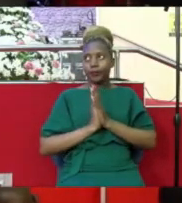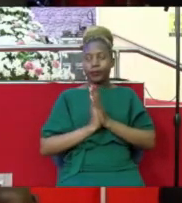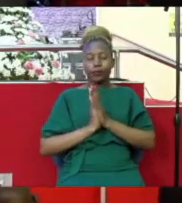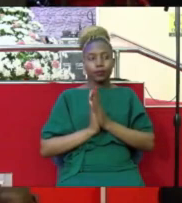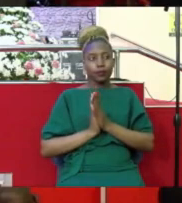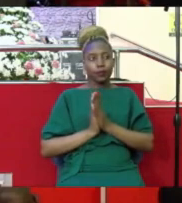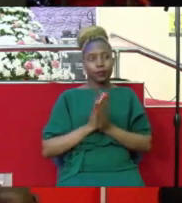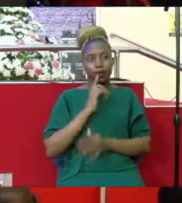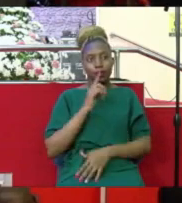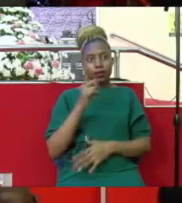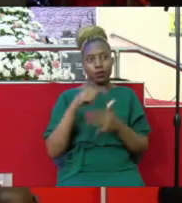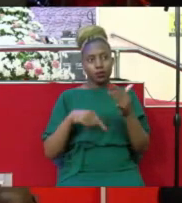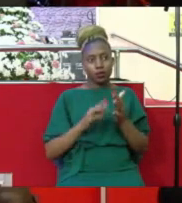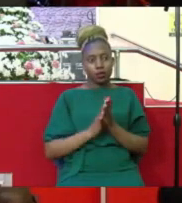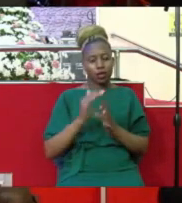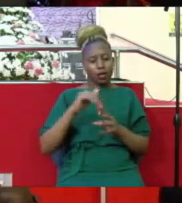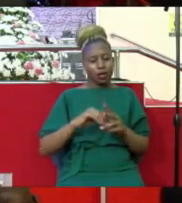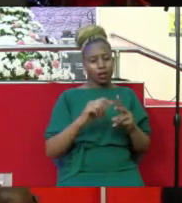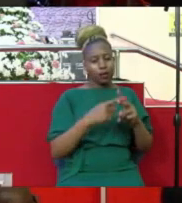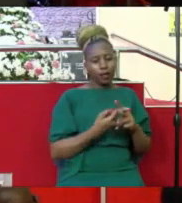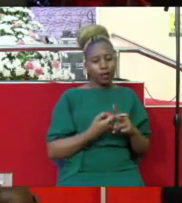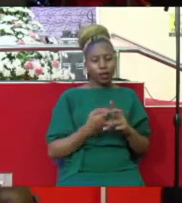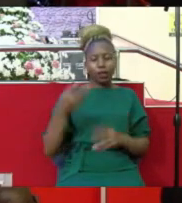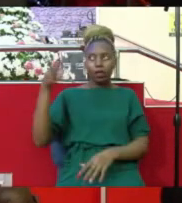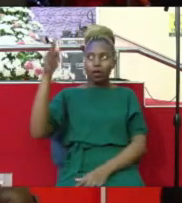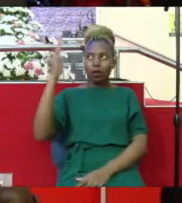It says, in the beginning, God.